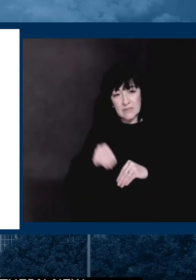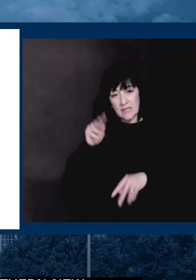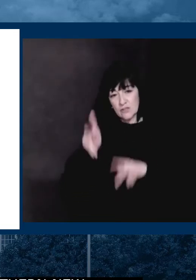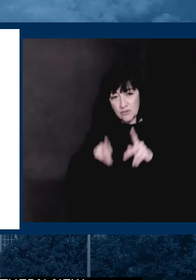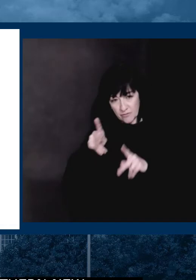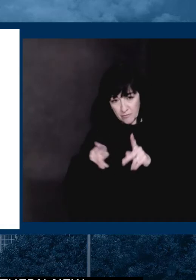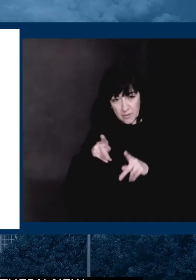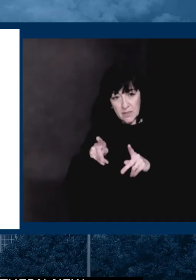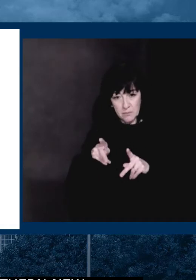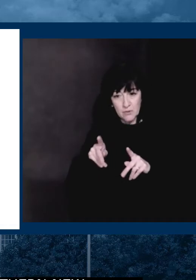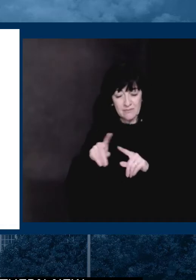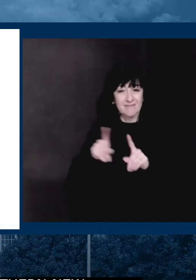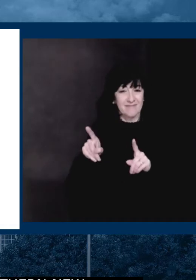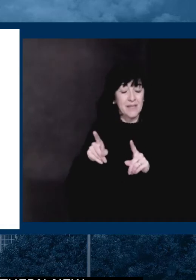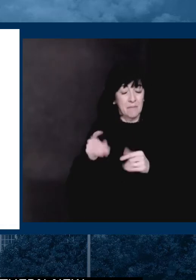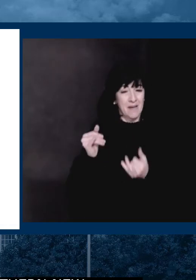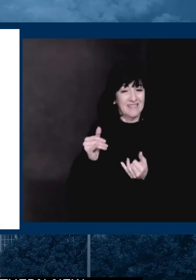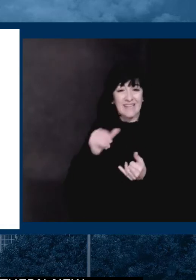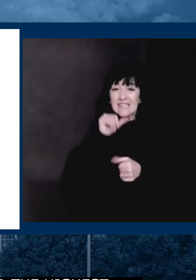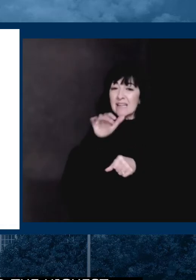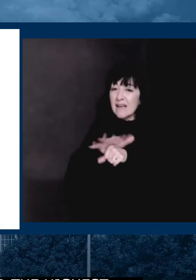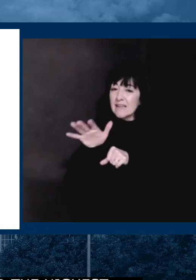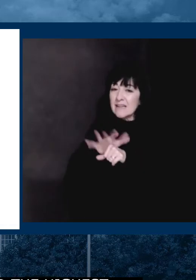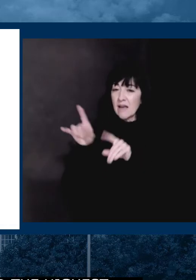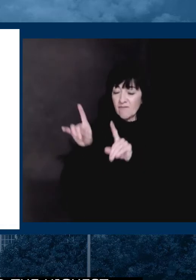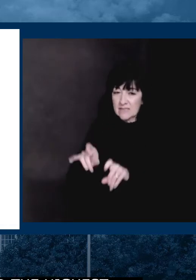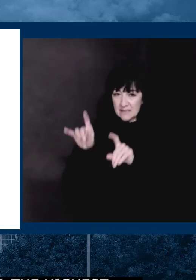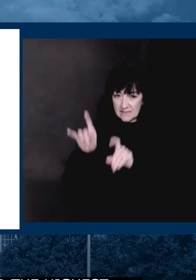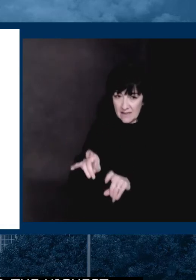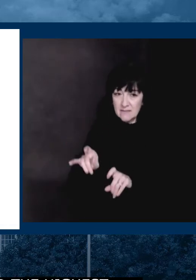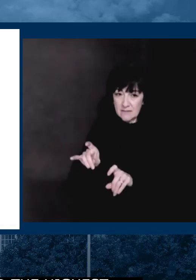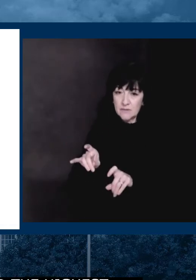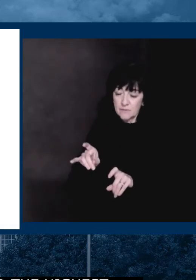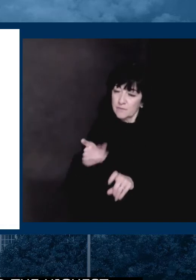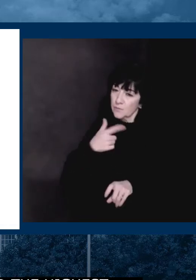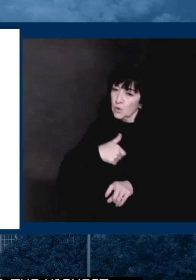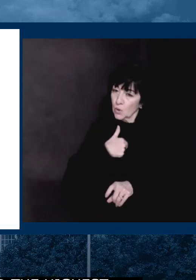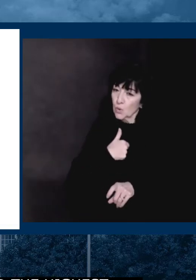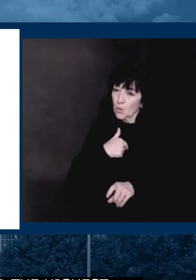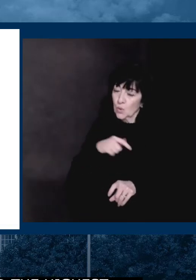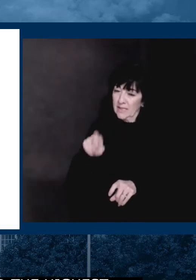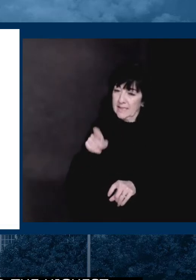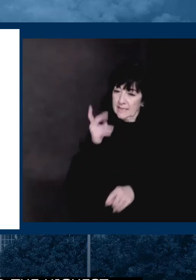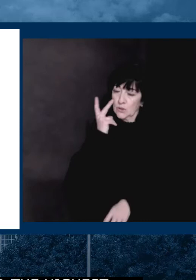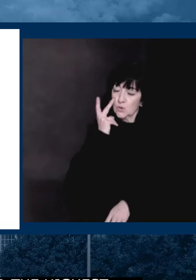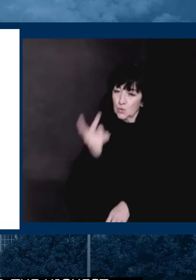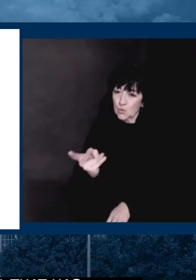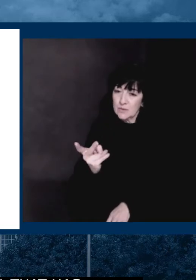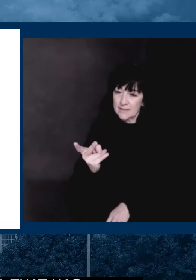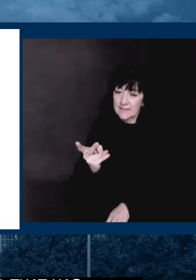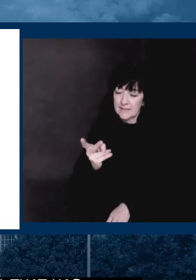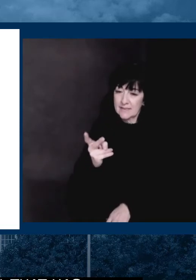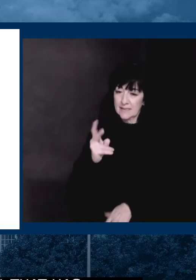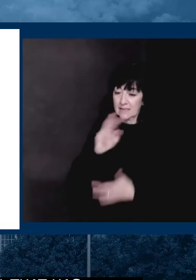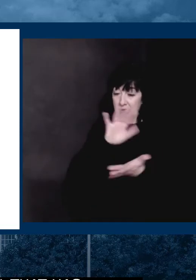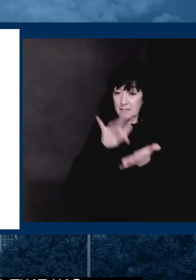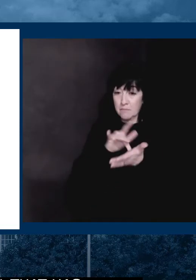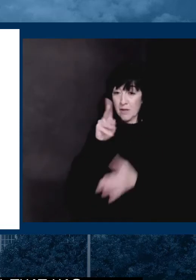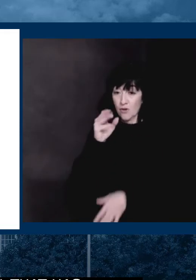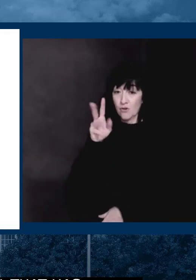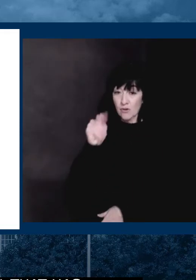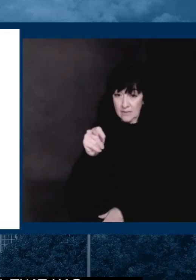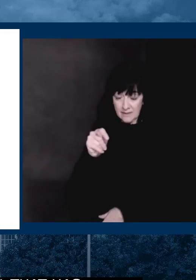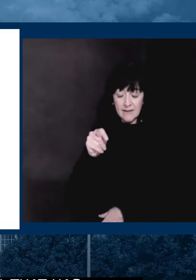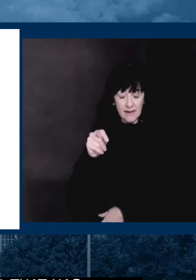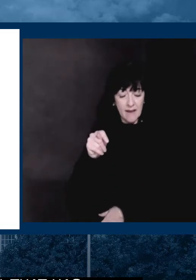low positive cases. Now that's flipped a little bit the other way. So we need to push that down with mitigation efforts. The most important